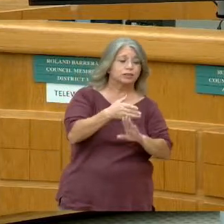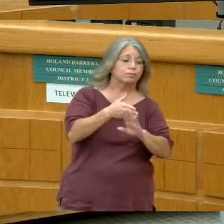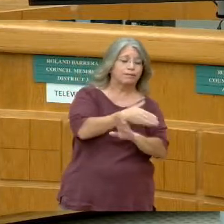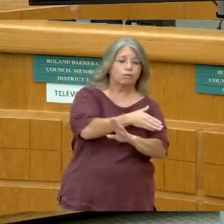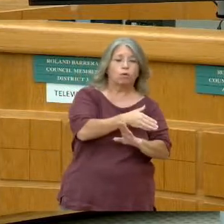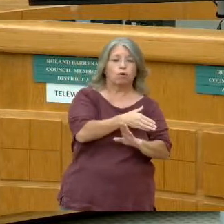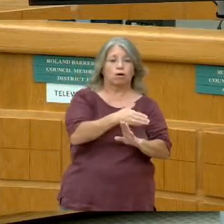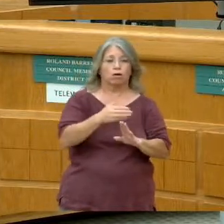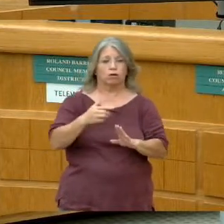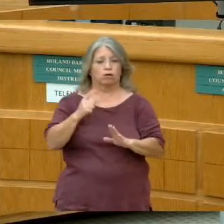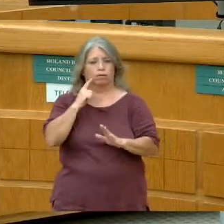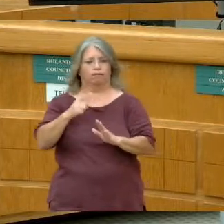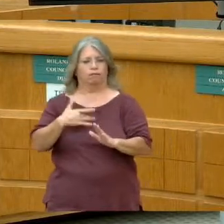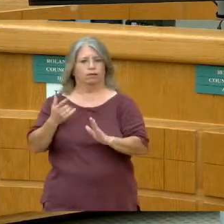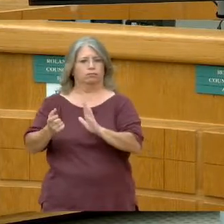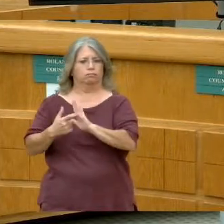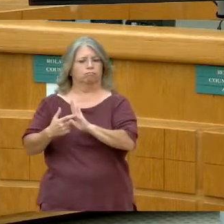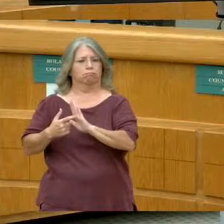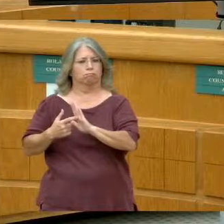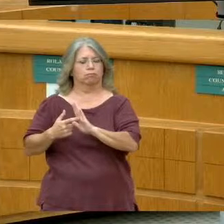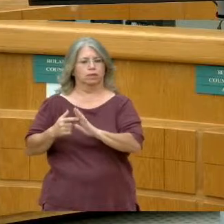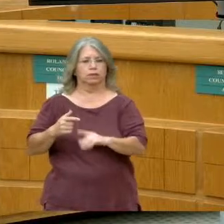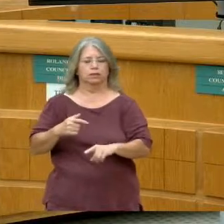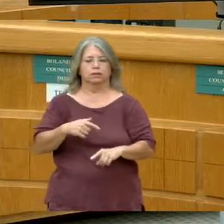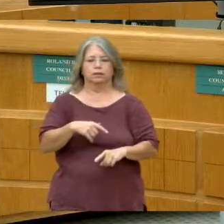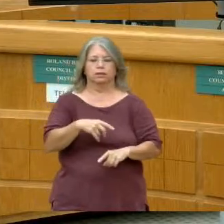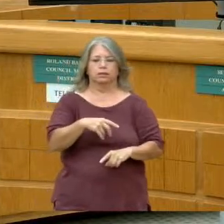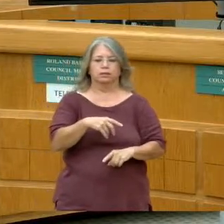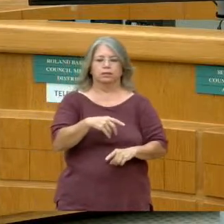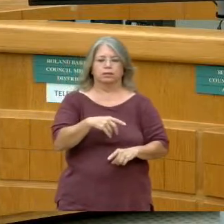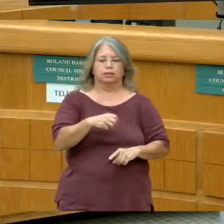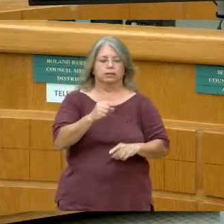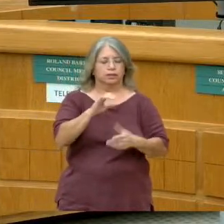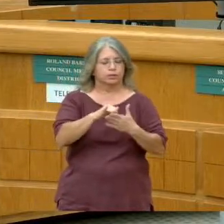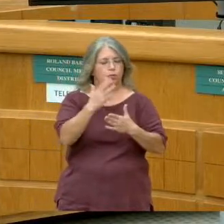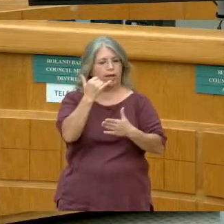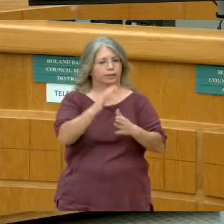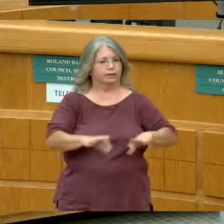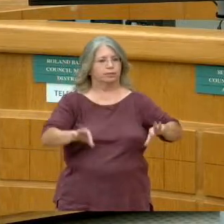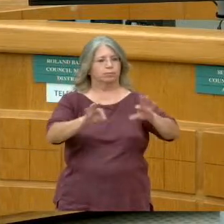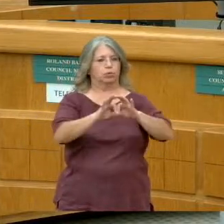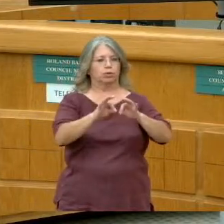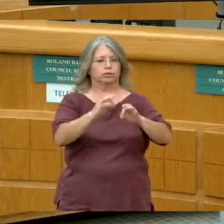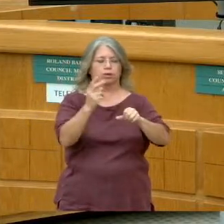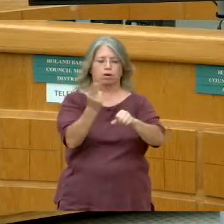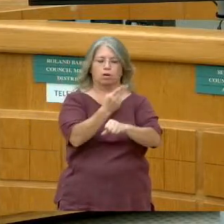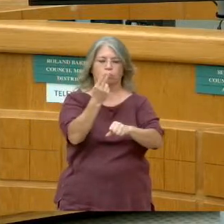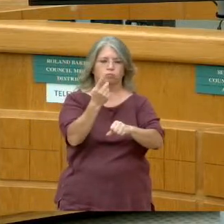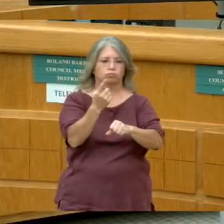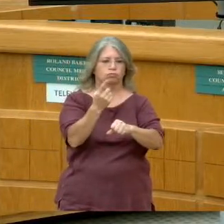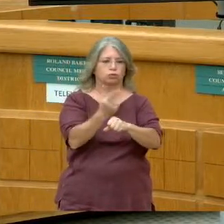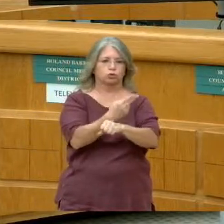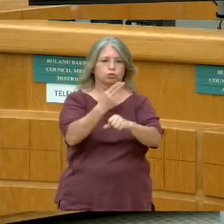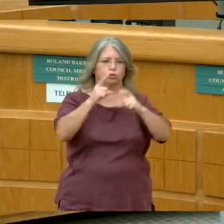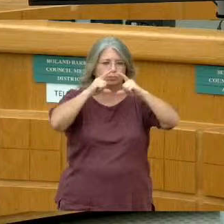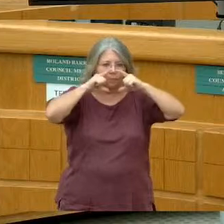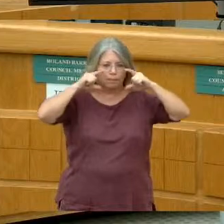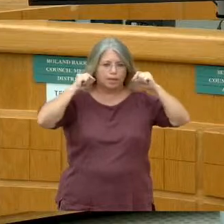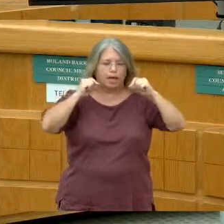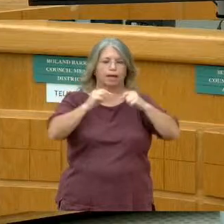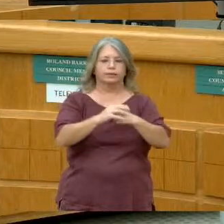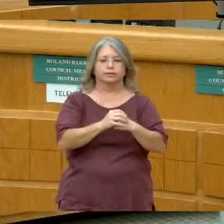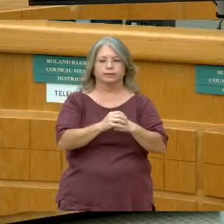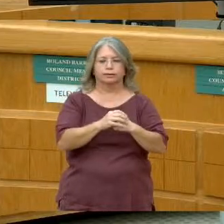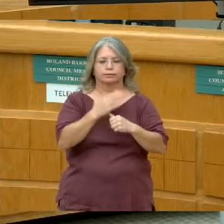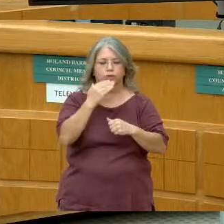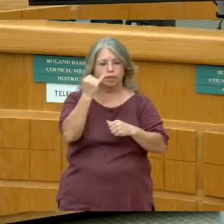why it's important to wear a mask and also to help stop you from getting it. So wearing face coverings is a good idea. Social